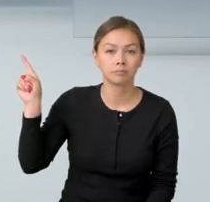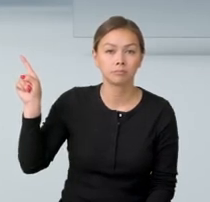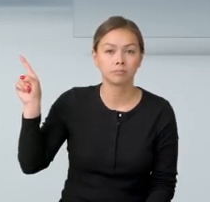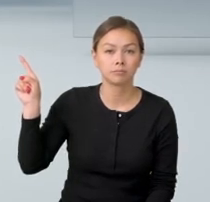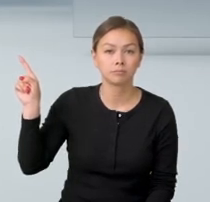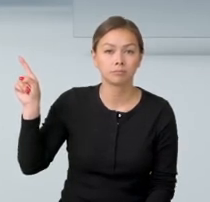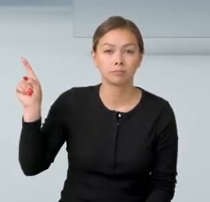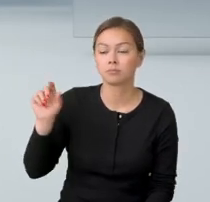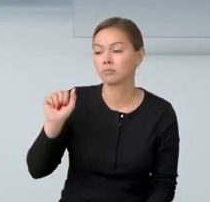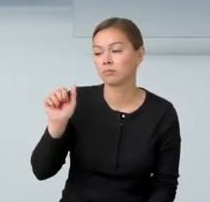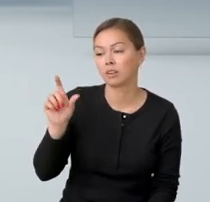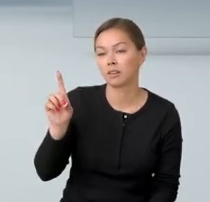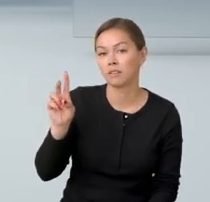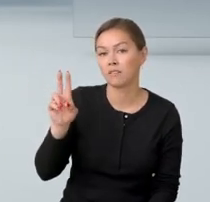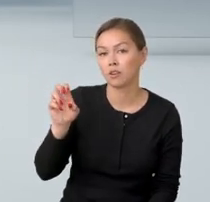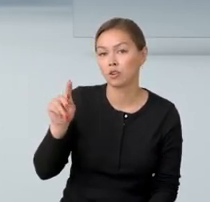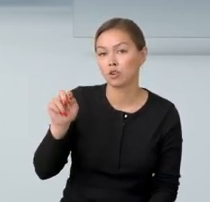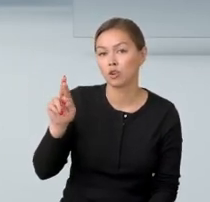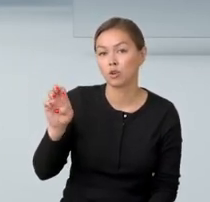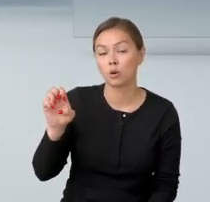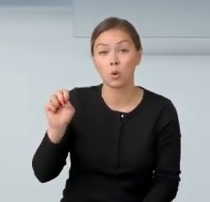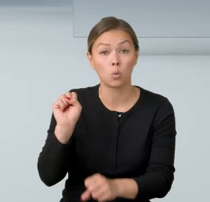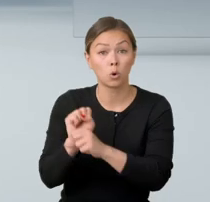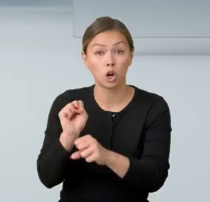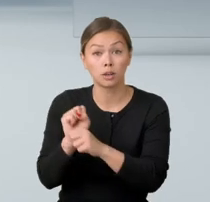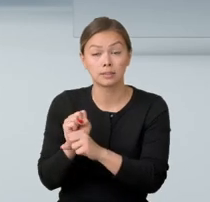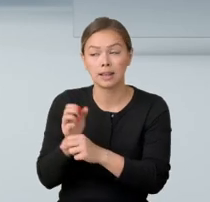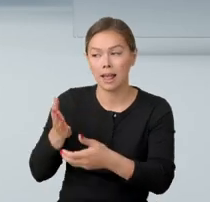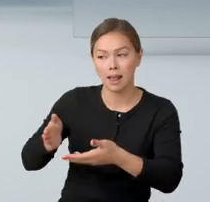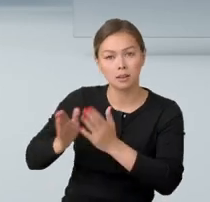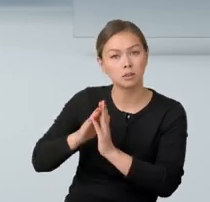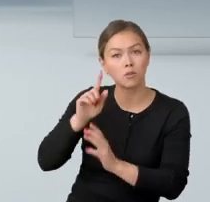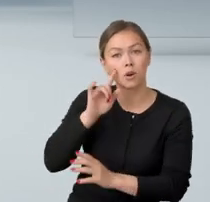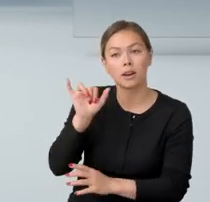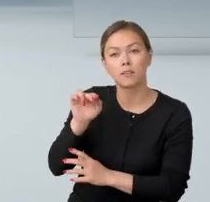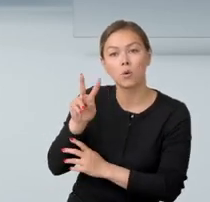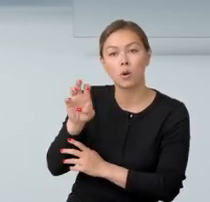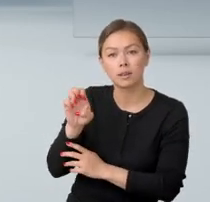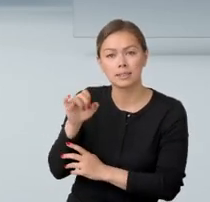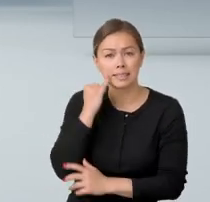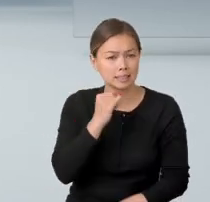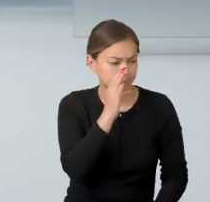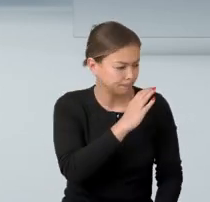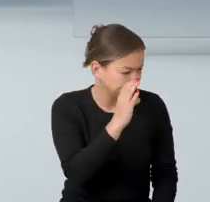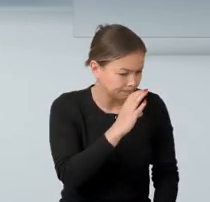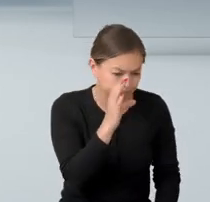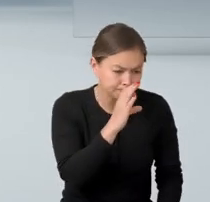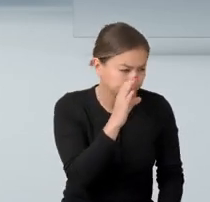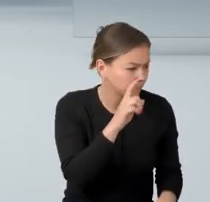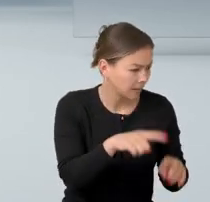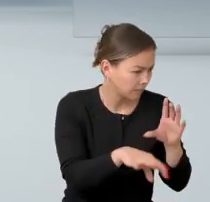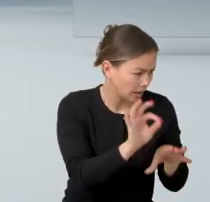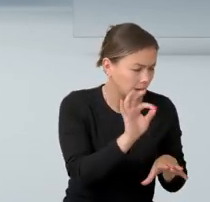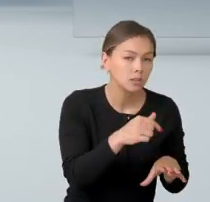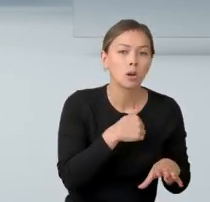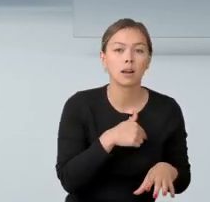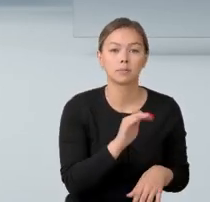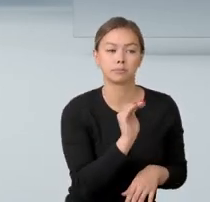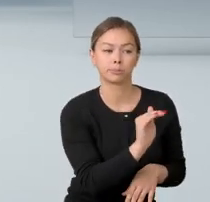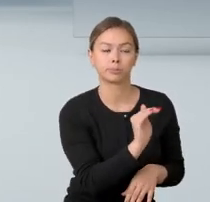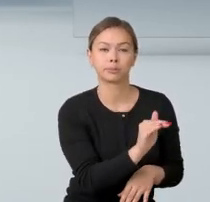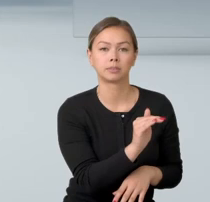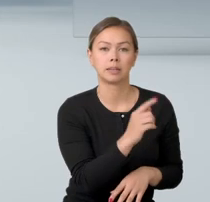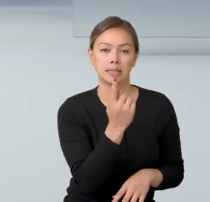because Advent works is asking for an invoice and it can find in any mailbox or anything like that so I will ask